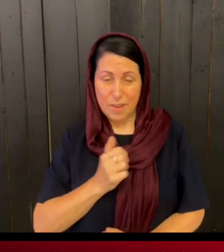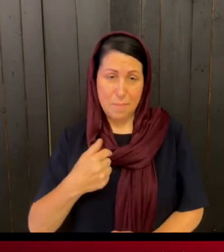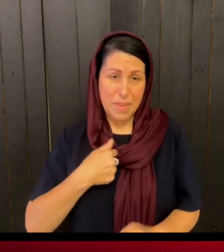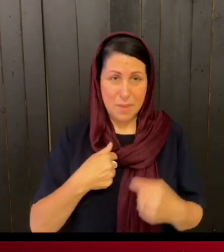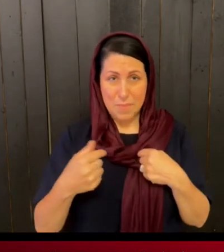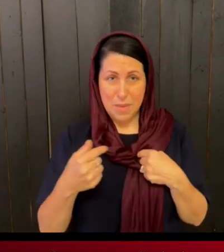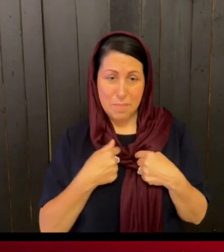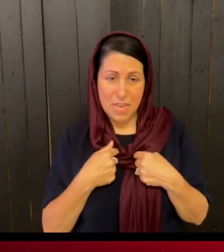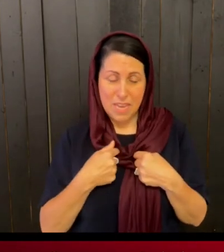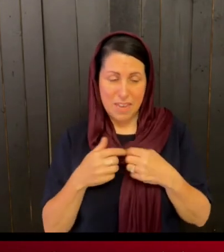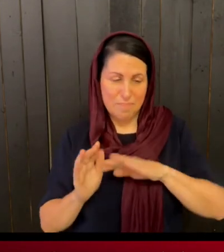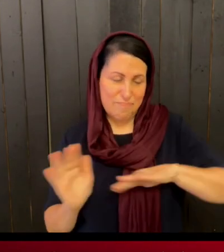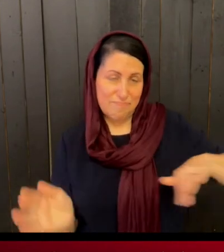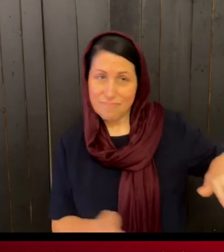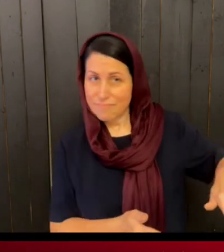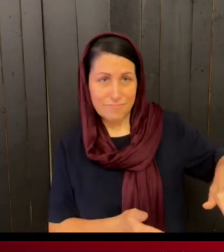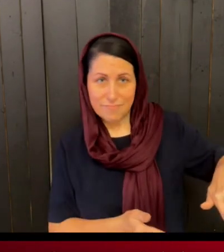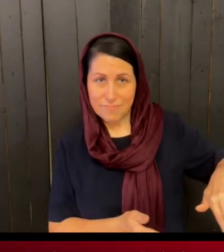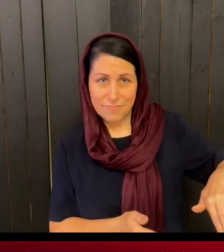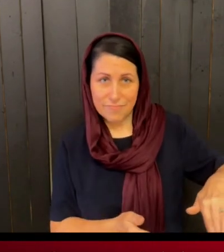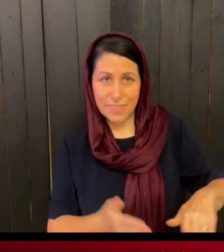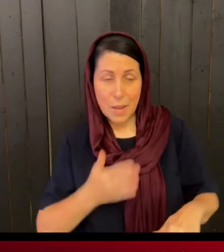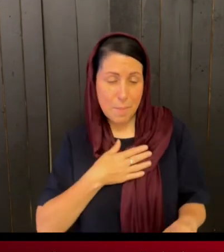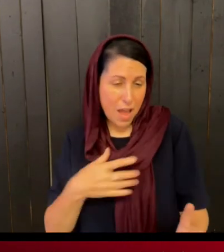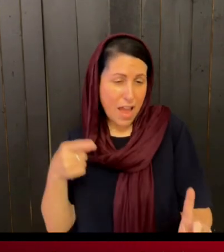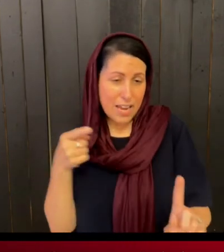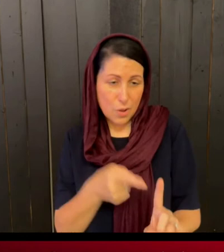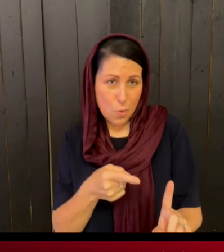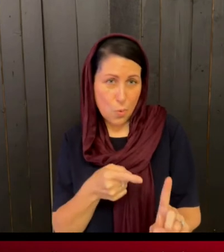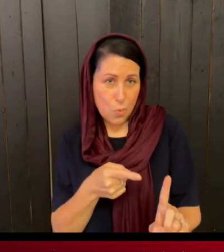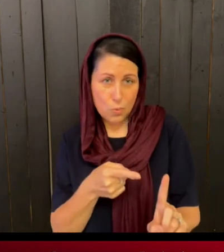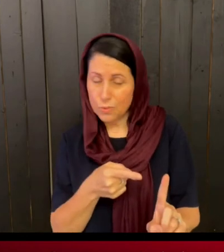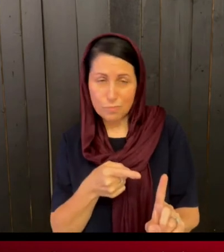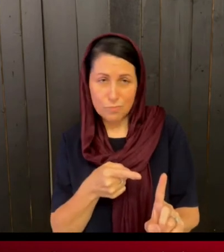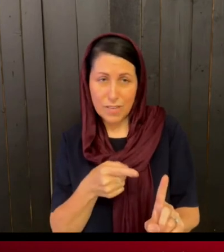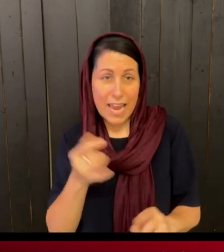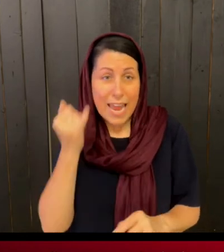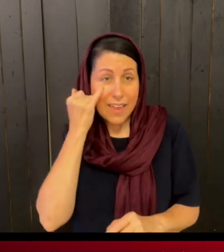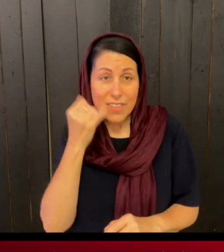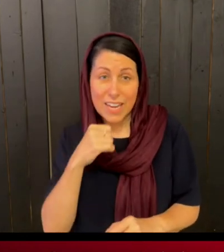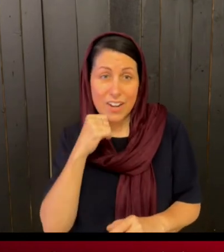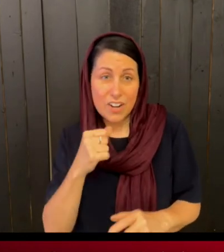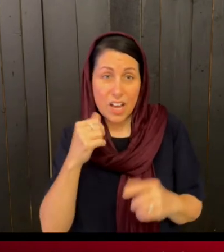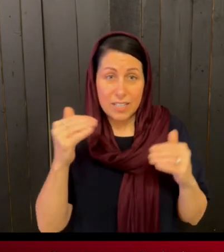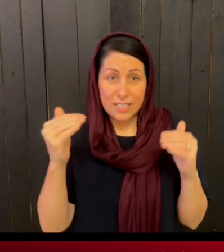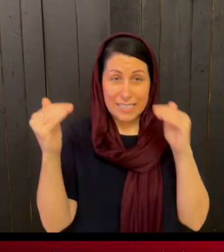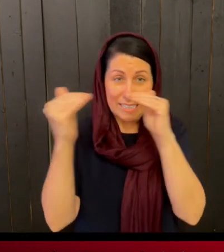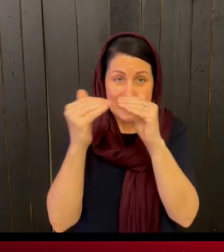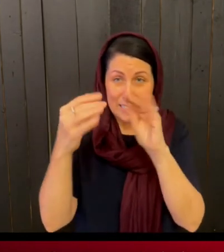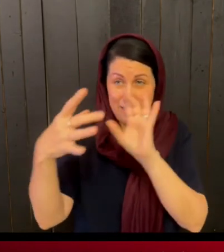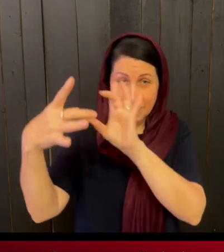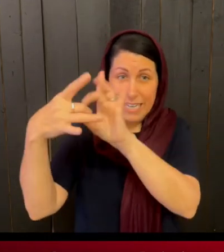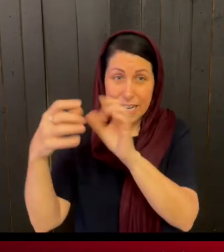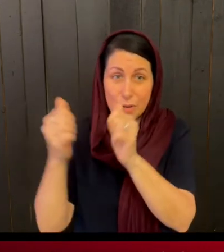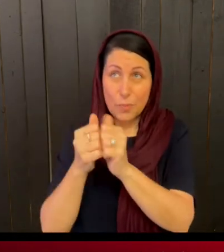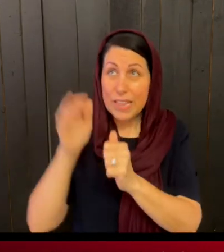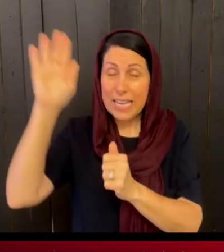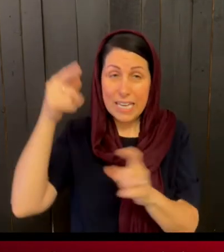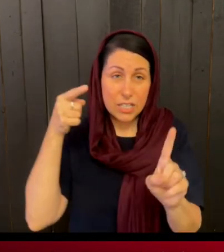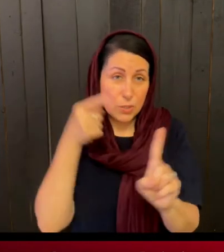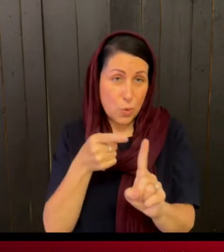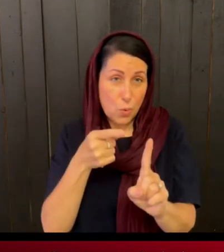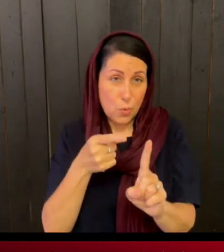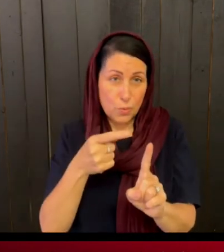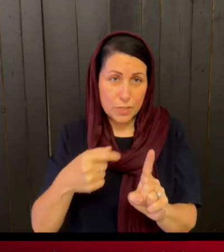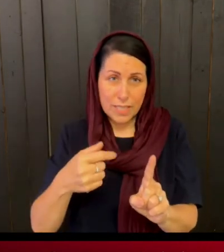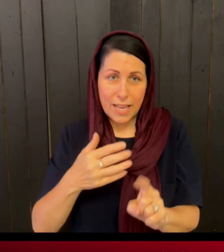like dying to my goals unless they line up with God's goals for my life. to die to my wants, to just